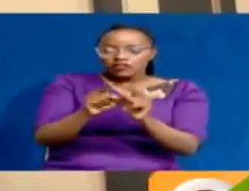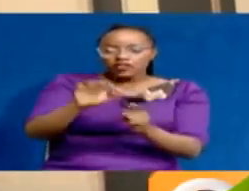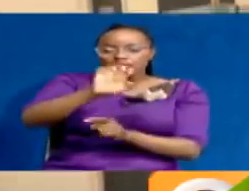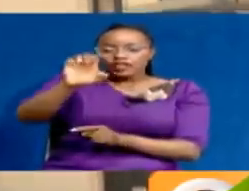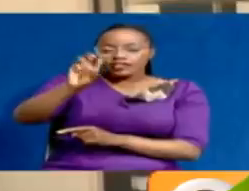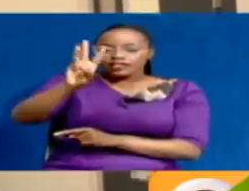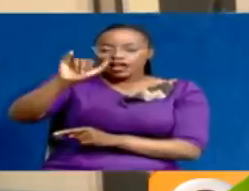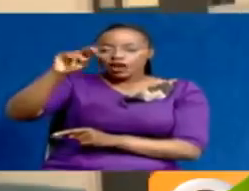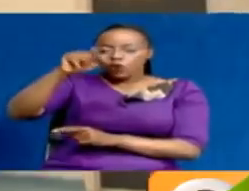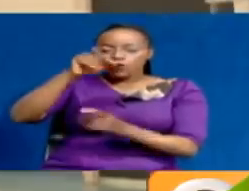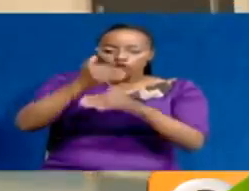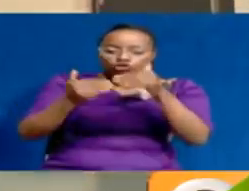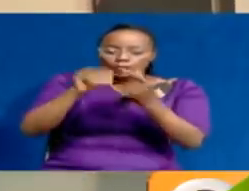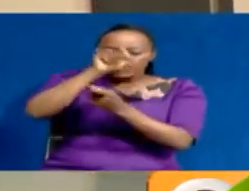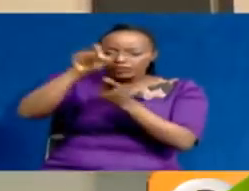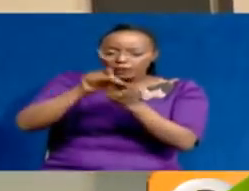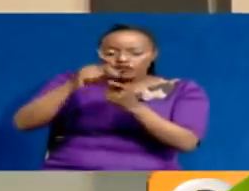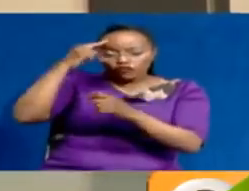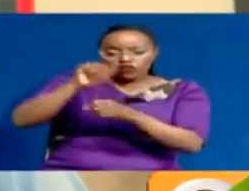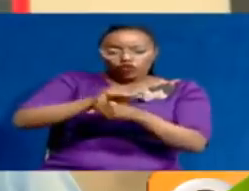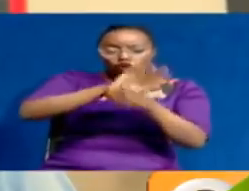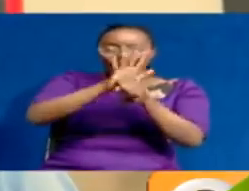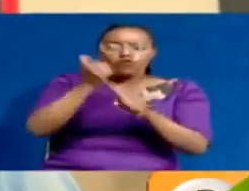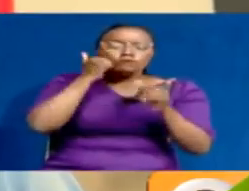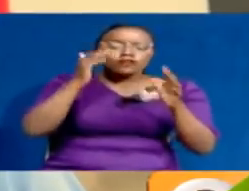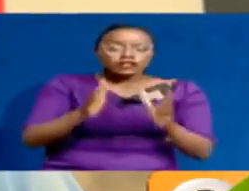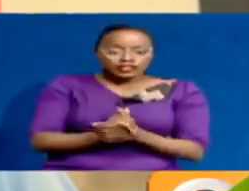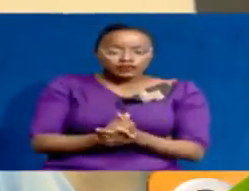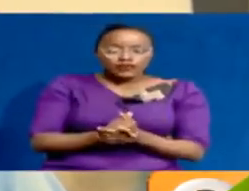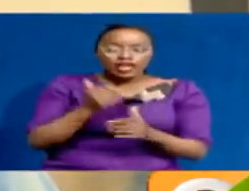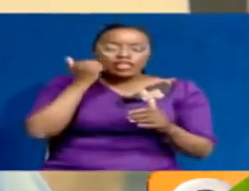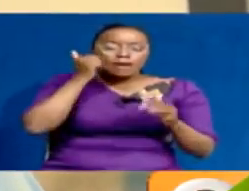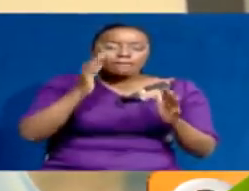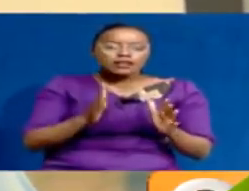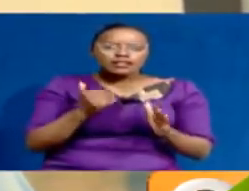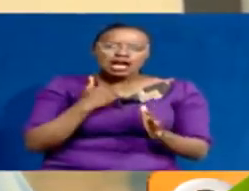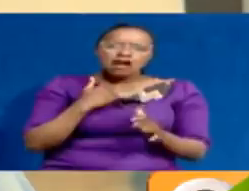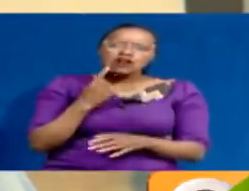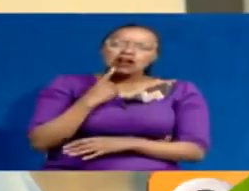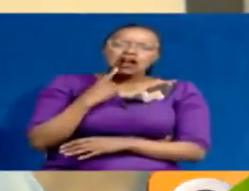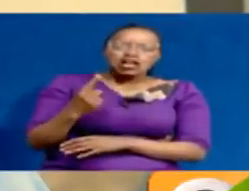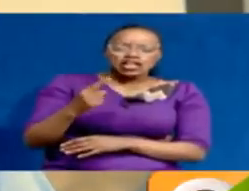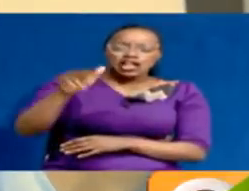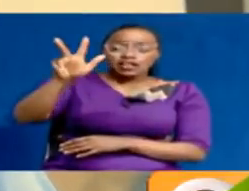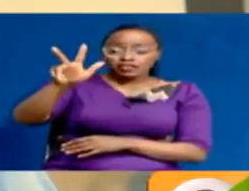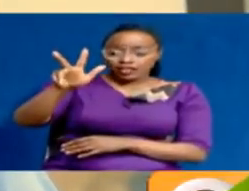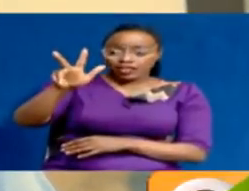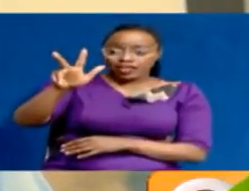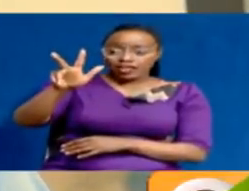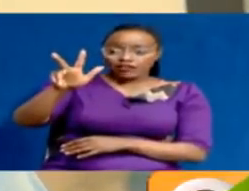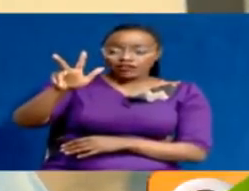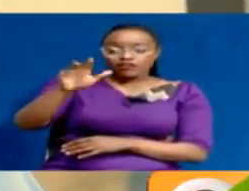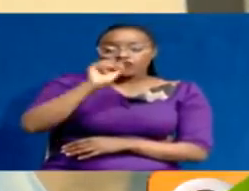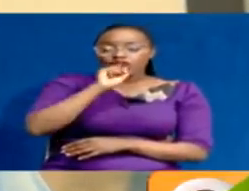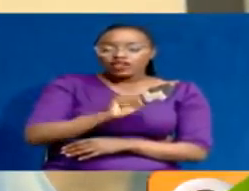Wing was built specifically to treat COVID-19 patients. Our oldest patient was 103